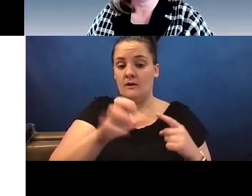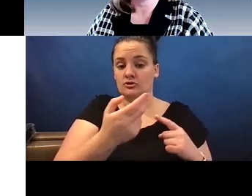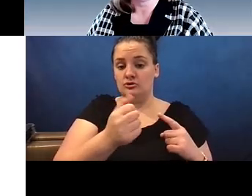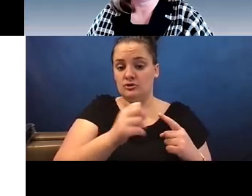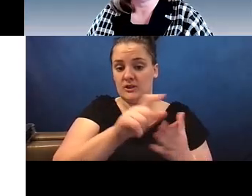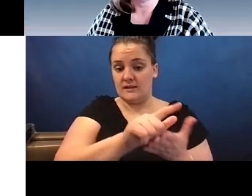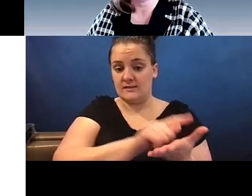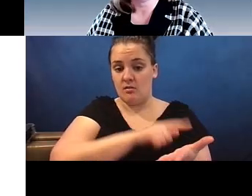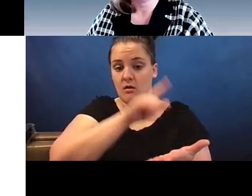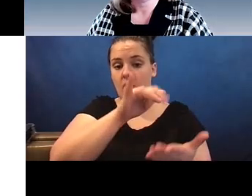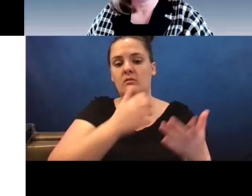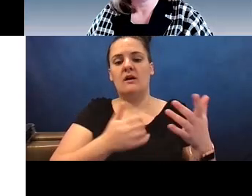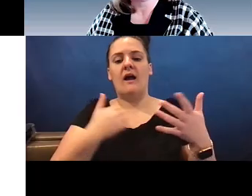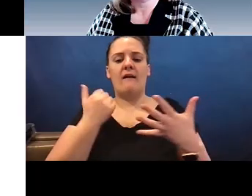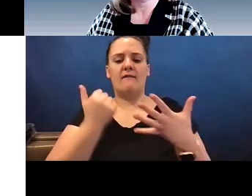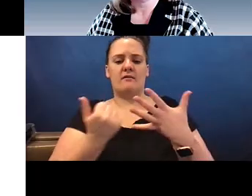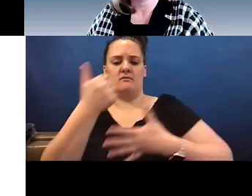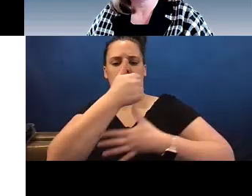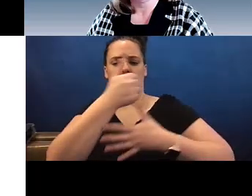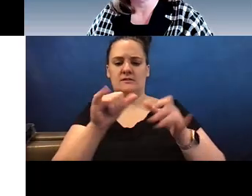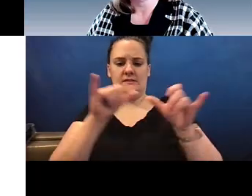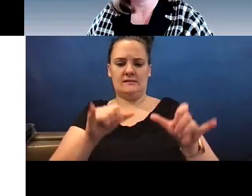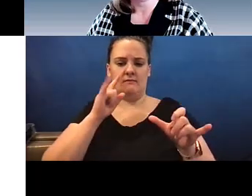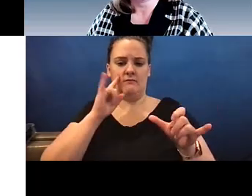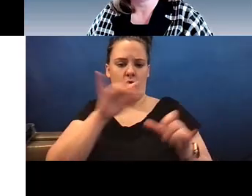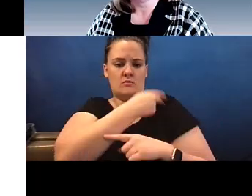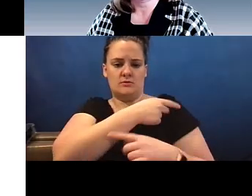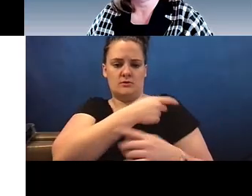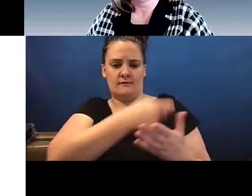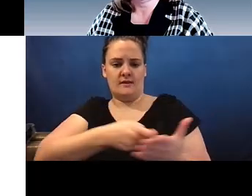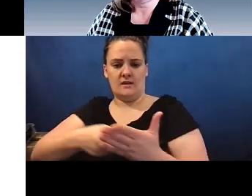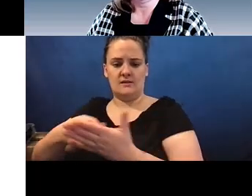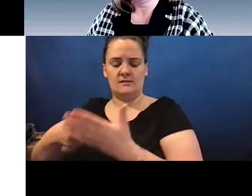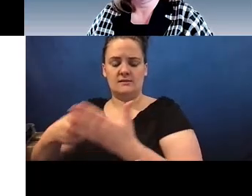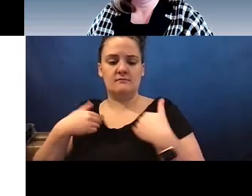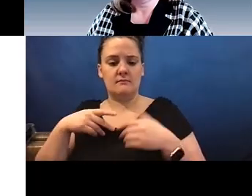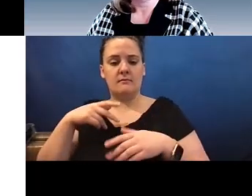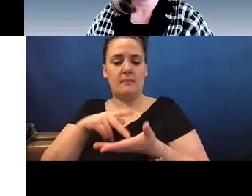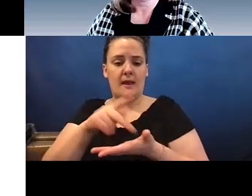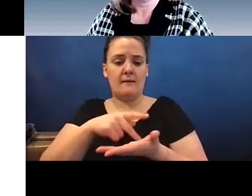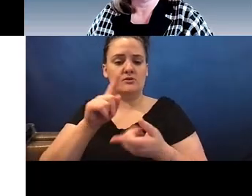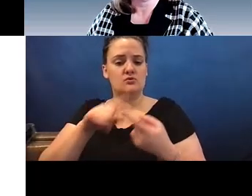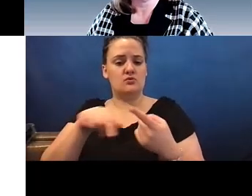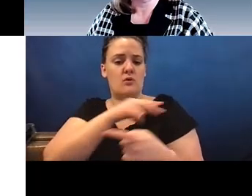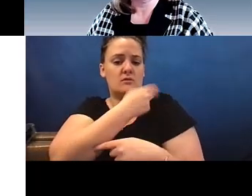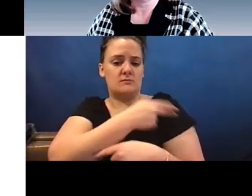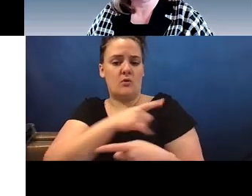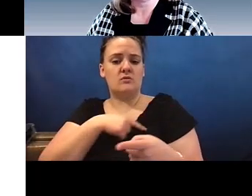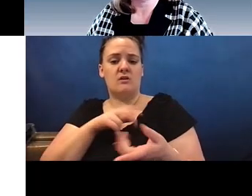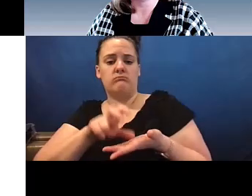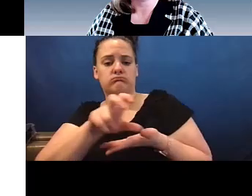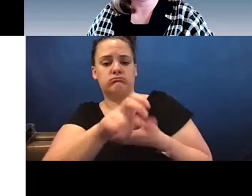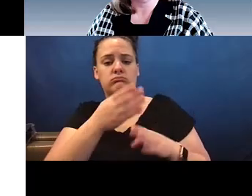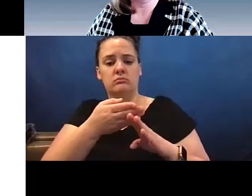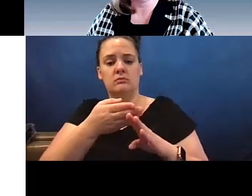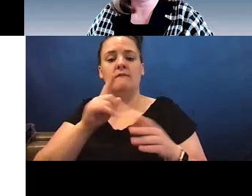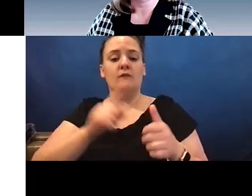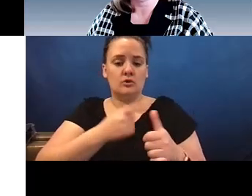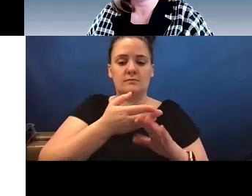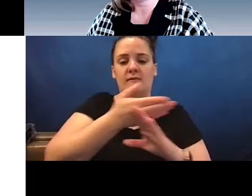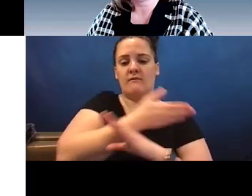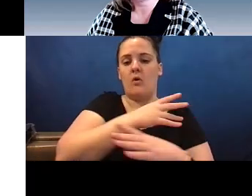first before healthcare coverage. So this means as the provider fee ratchets down, health coverage would decrease due